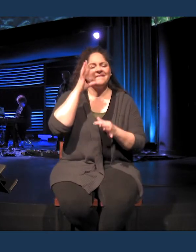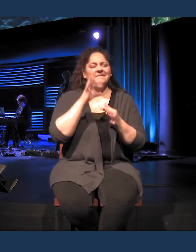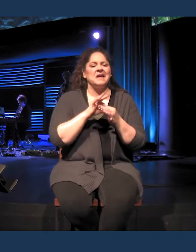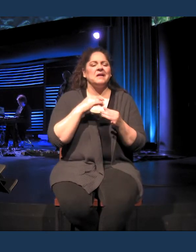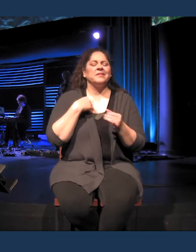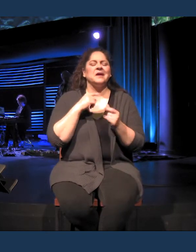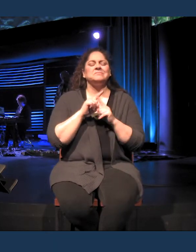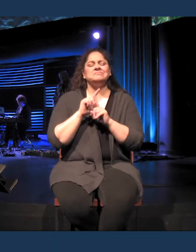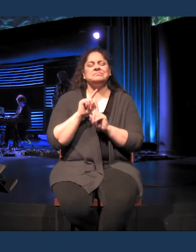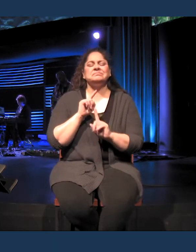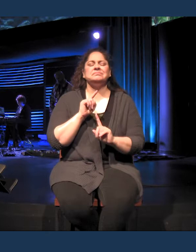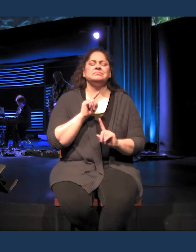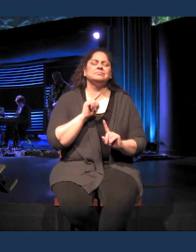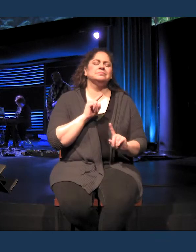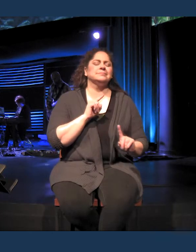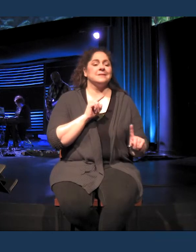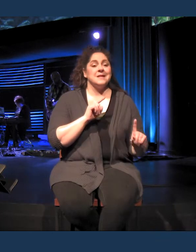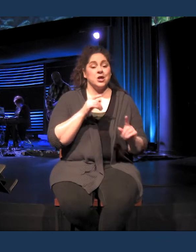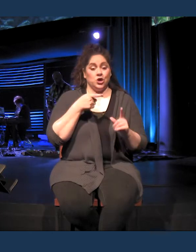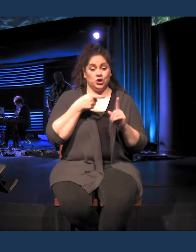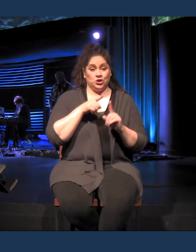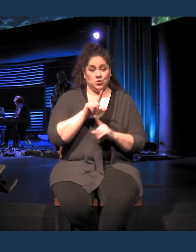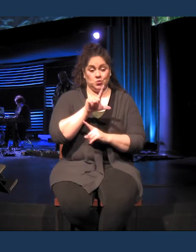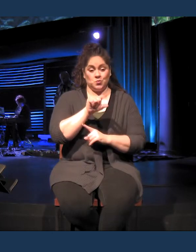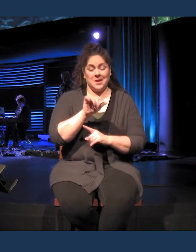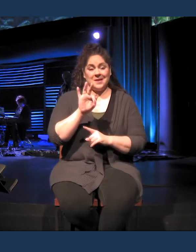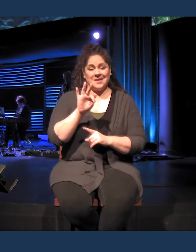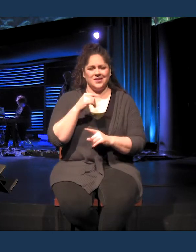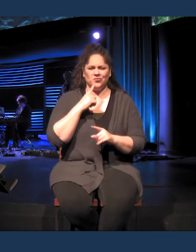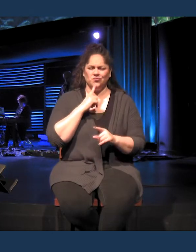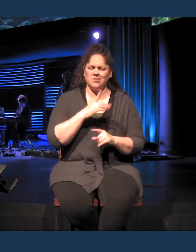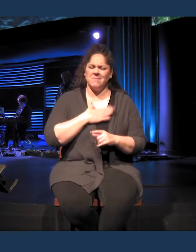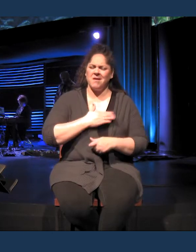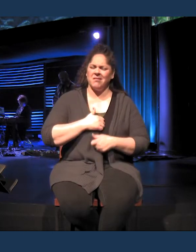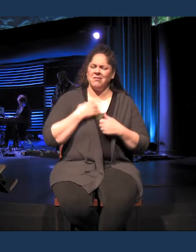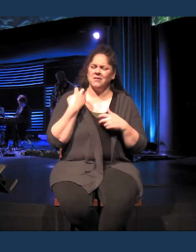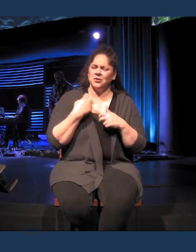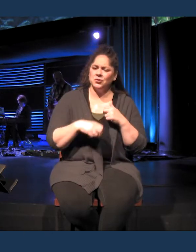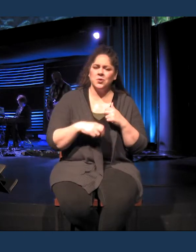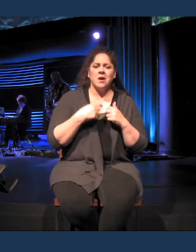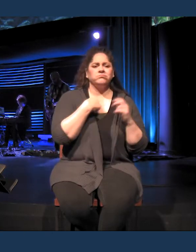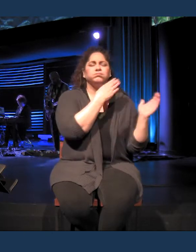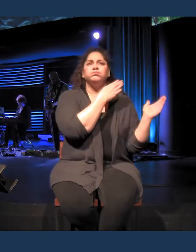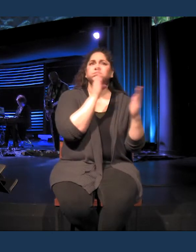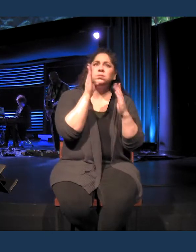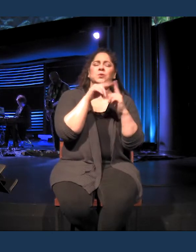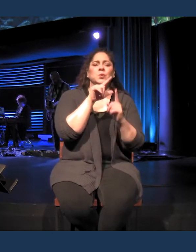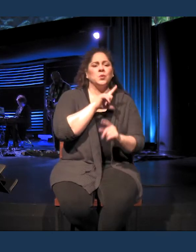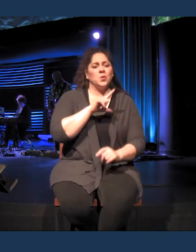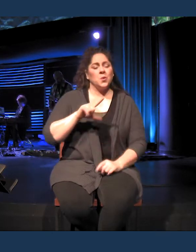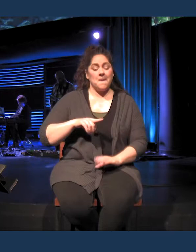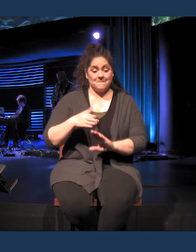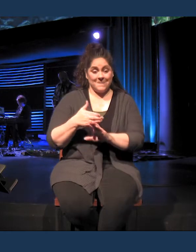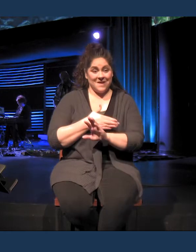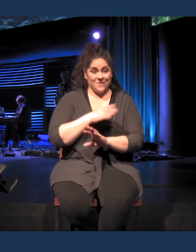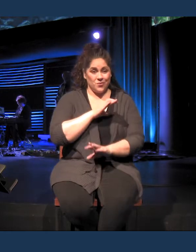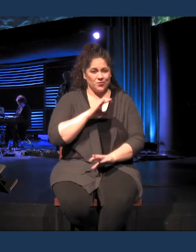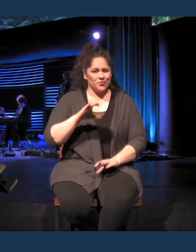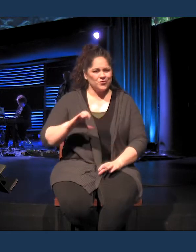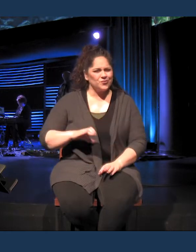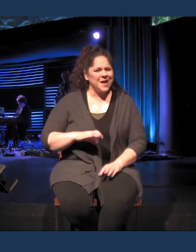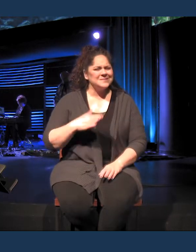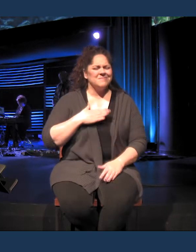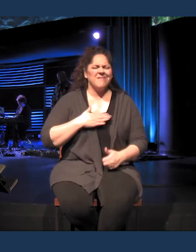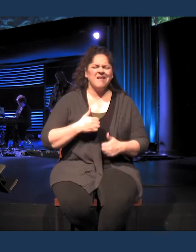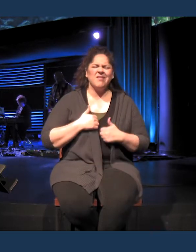In November 2019, during an extremely difficult time in my life, I returned to the Lord. Before Christ, I was living a life full of sin. I